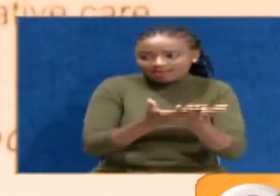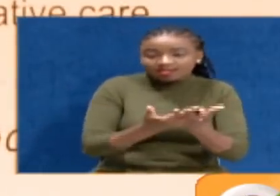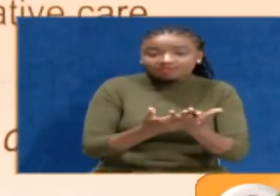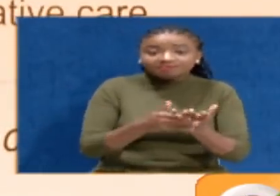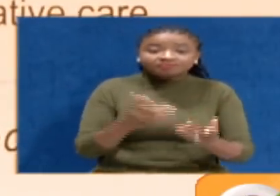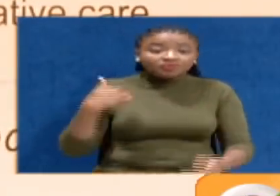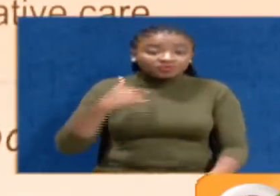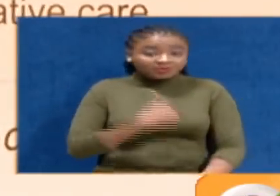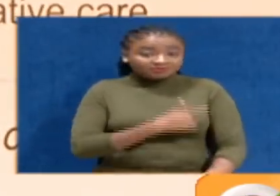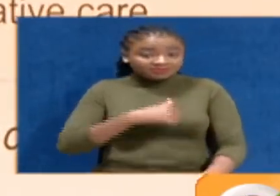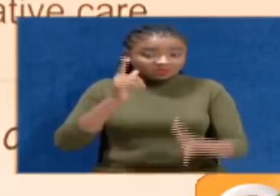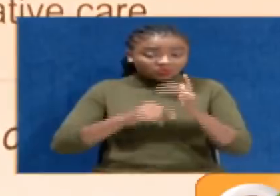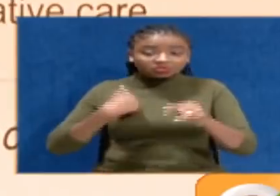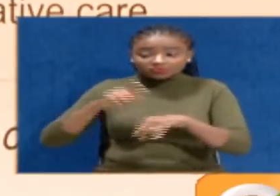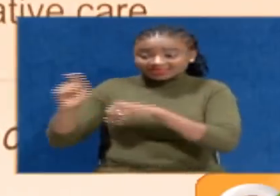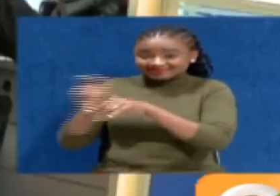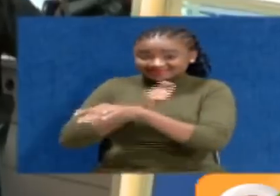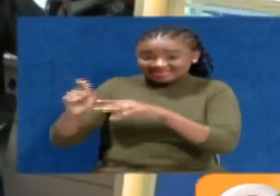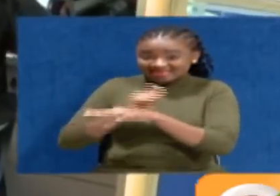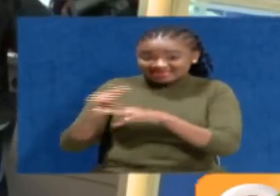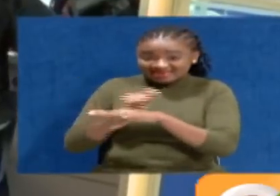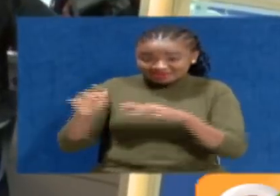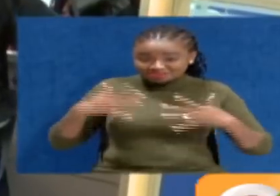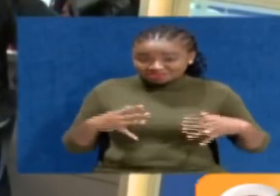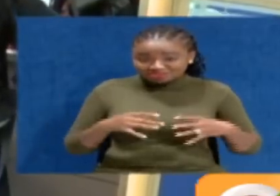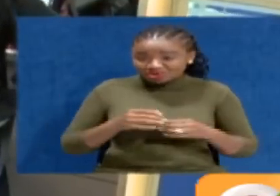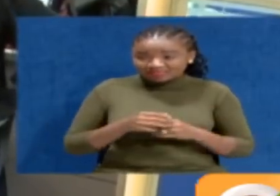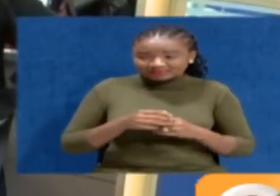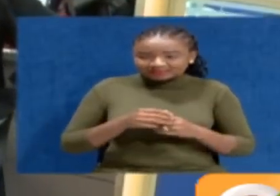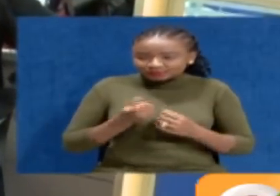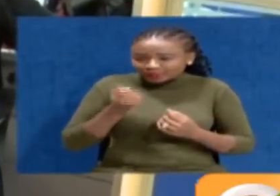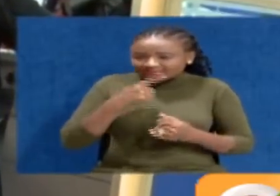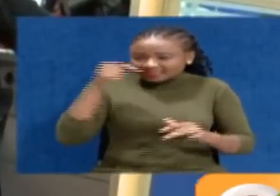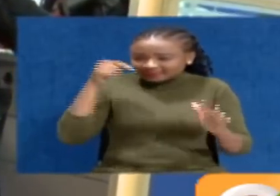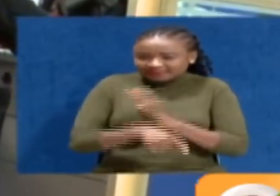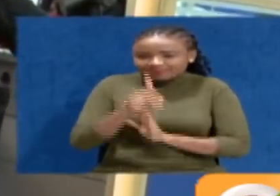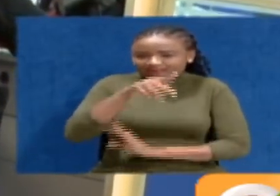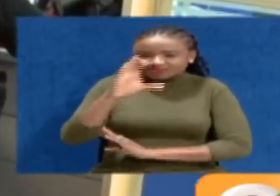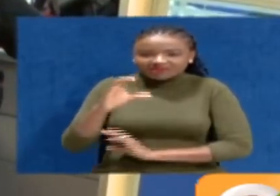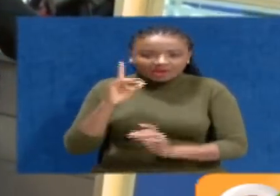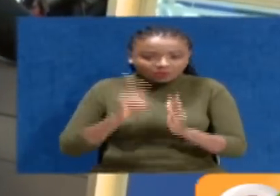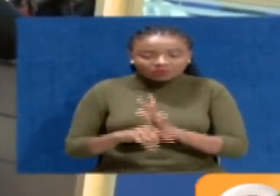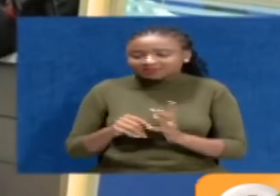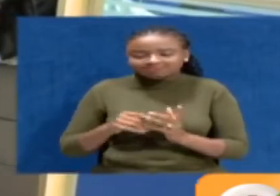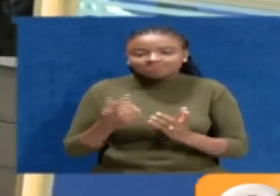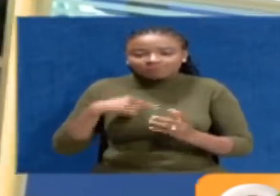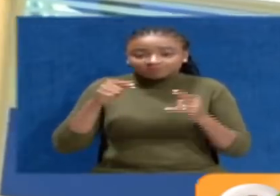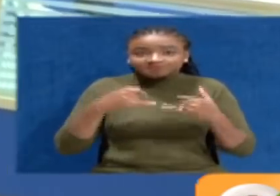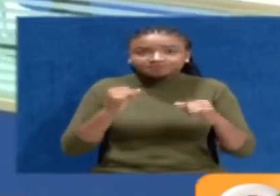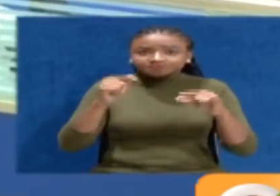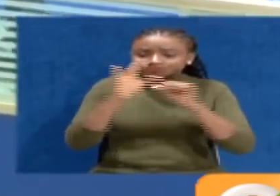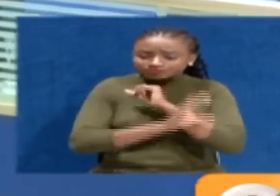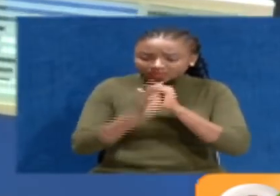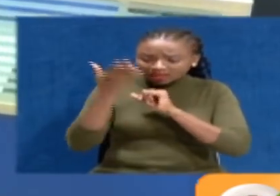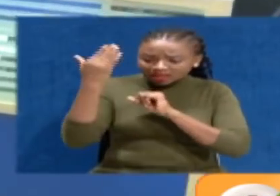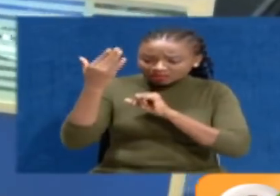mistake has been that we have not been training people at that level to understand what palliative care is. And this is what we have been trying to change in this country. In